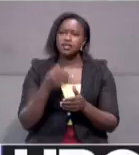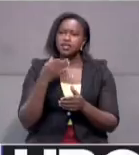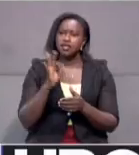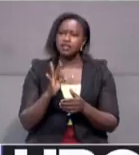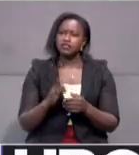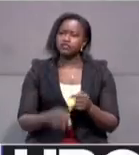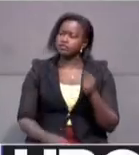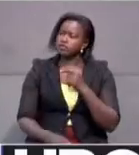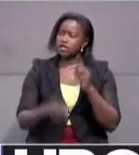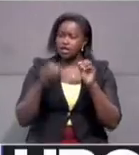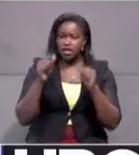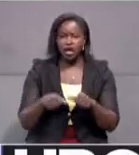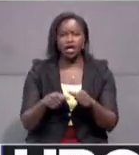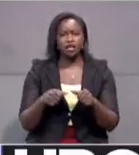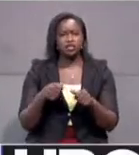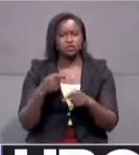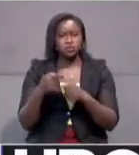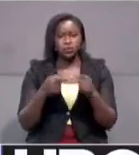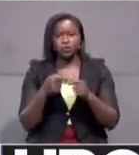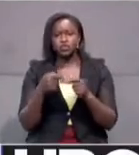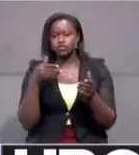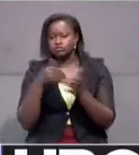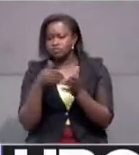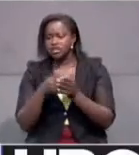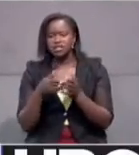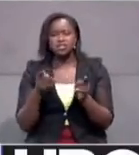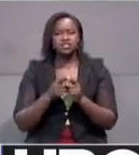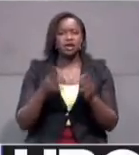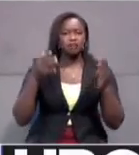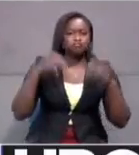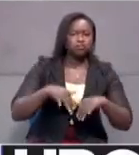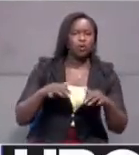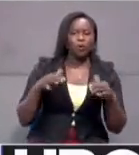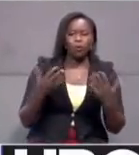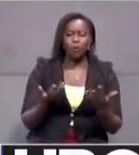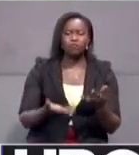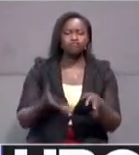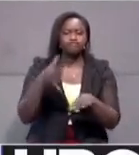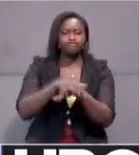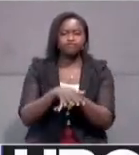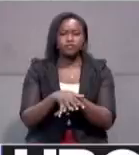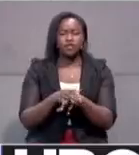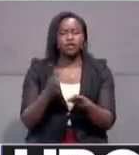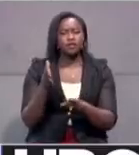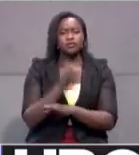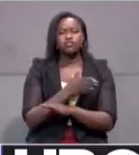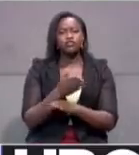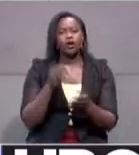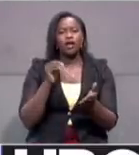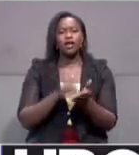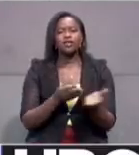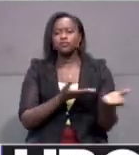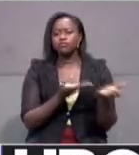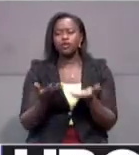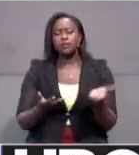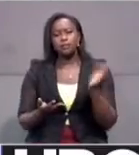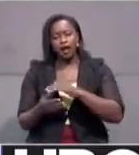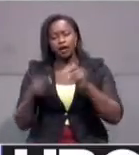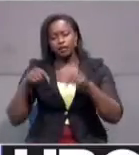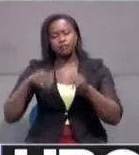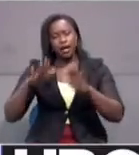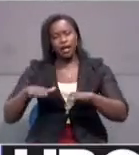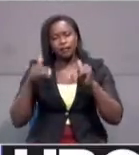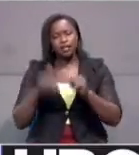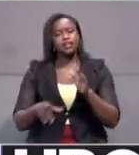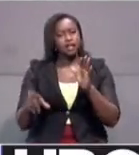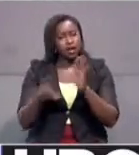can tamper and disband or make a merger before bringing back to Parliament where the laws